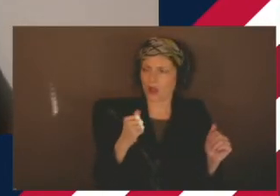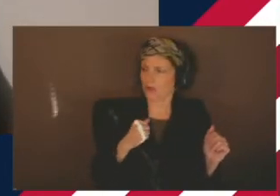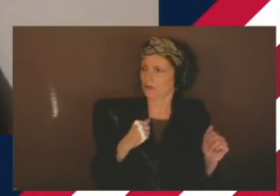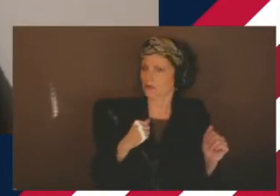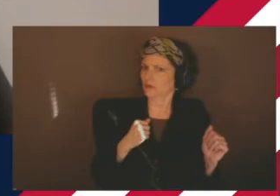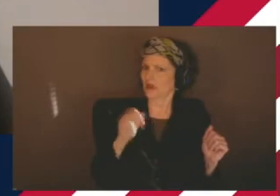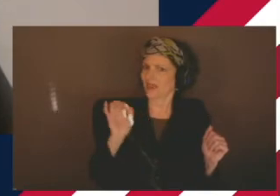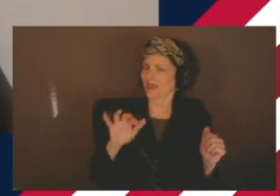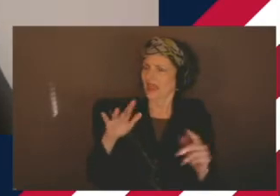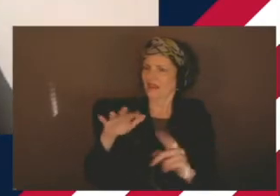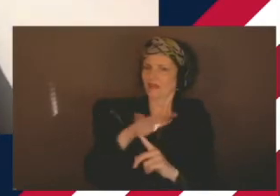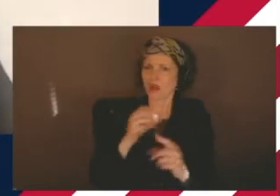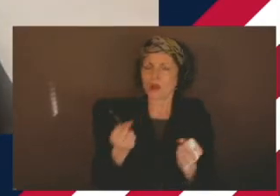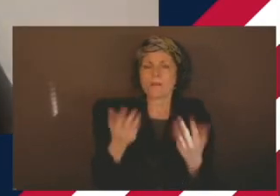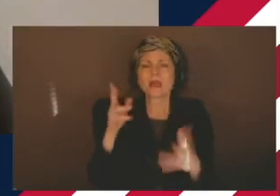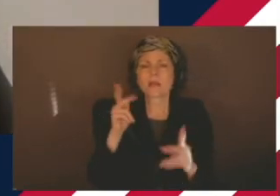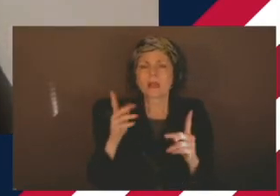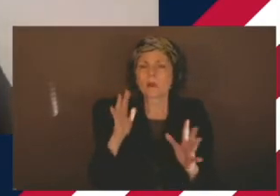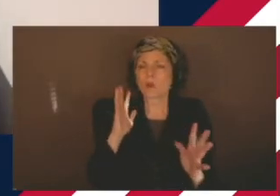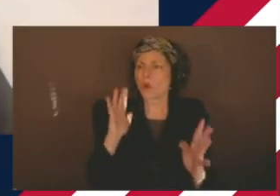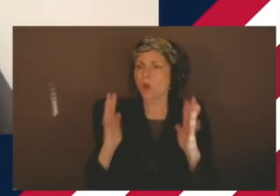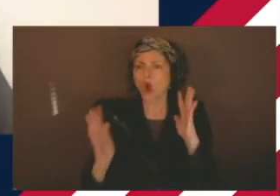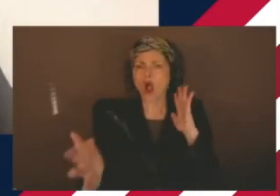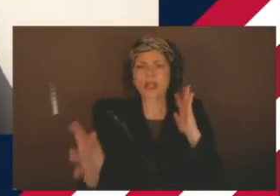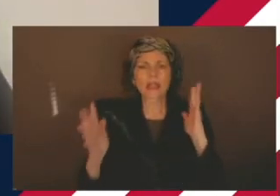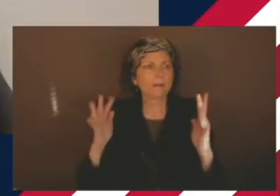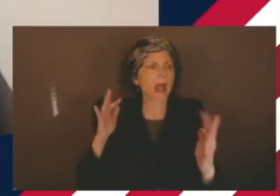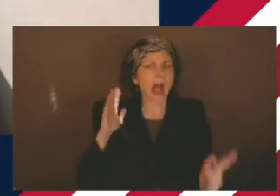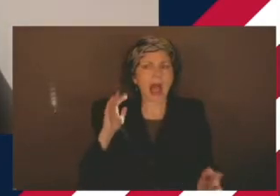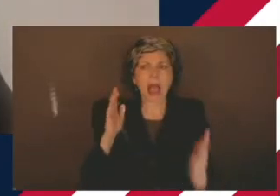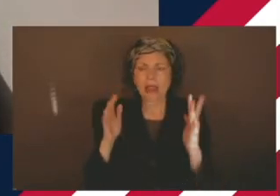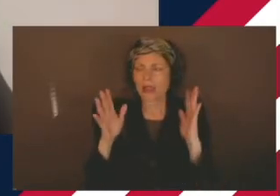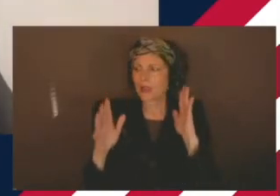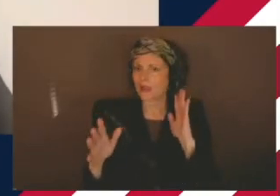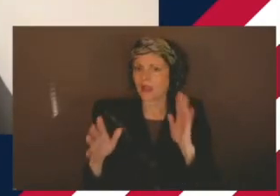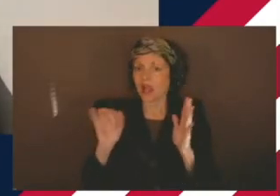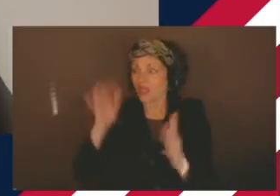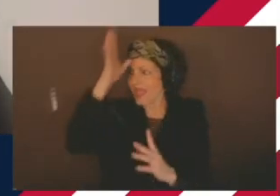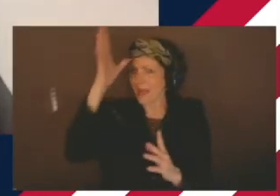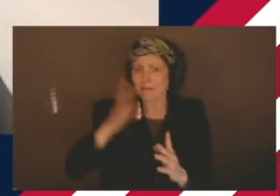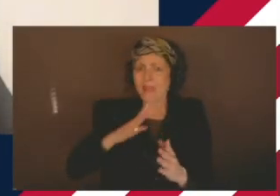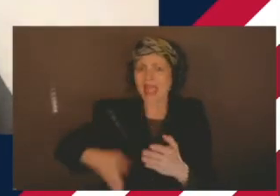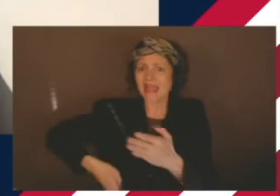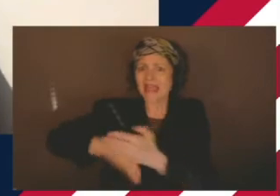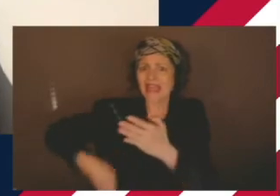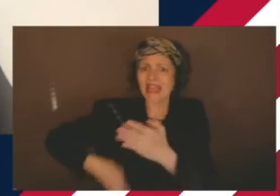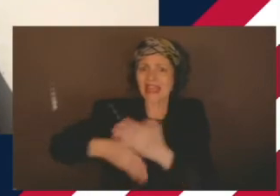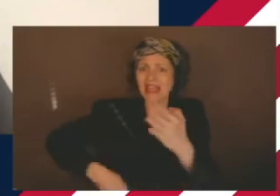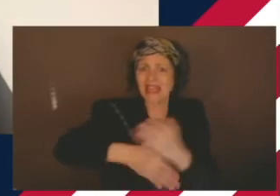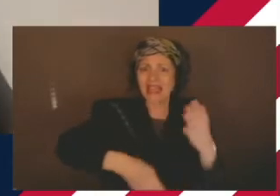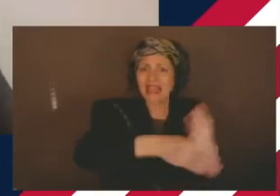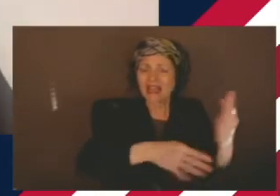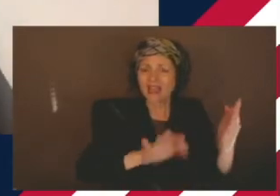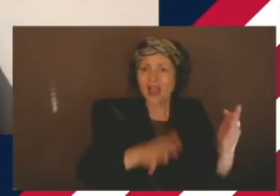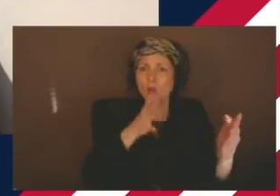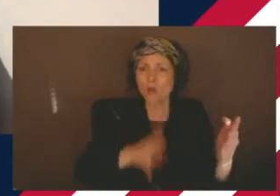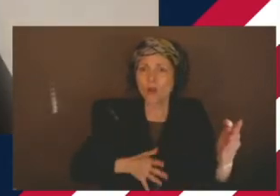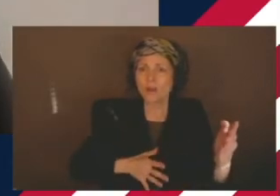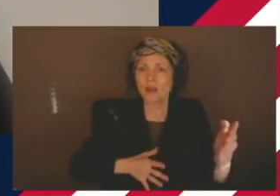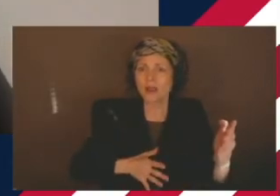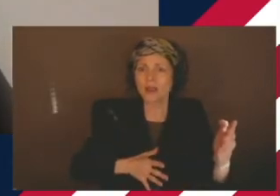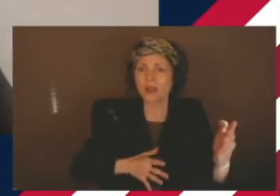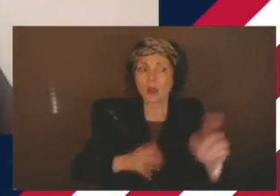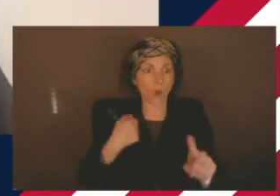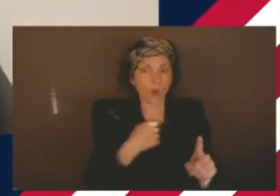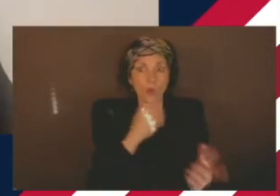many people were walking by as this man kicked the woman down the street. We stopped. He saw